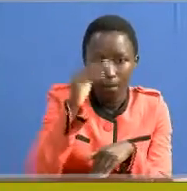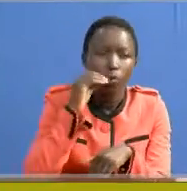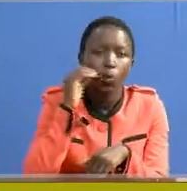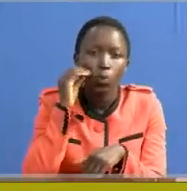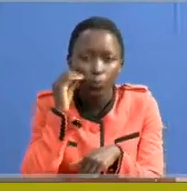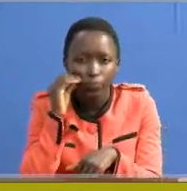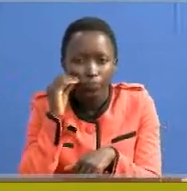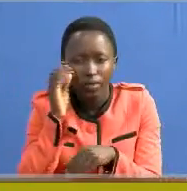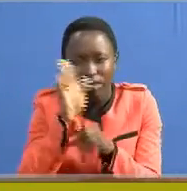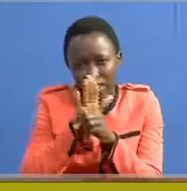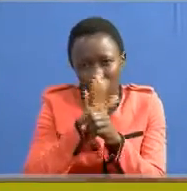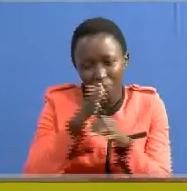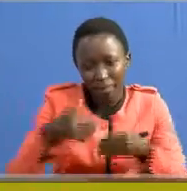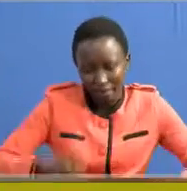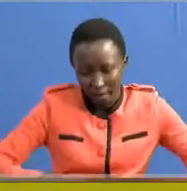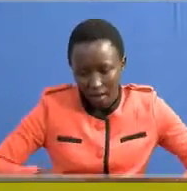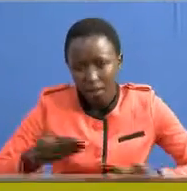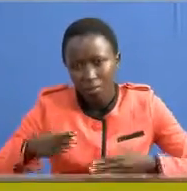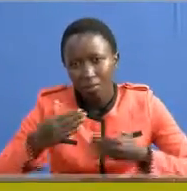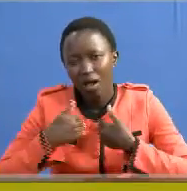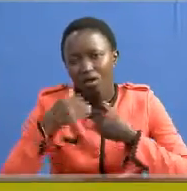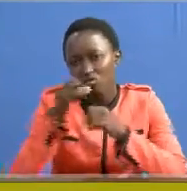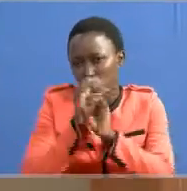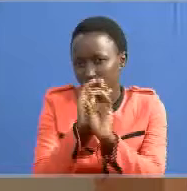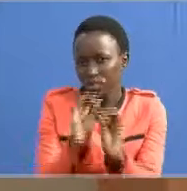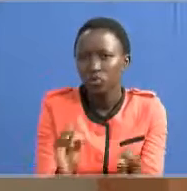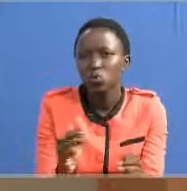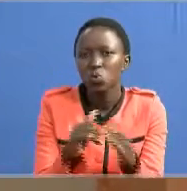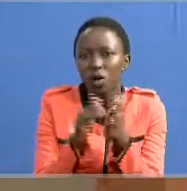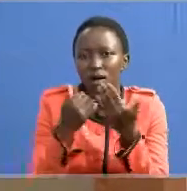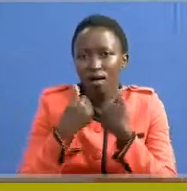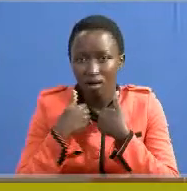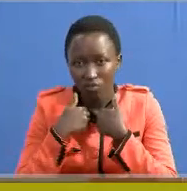that a lot of young people have no jobs and